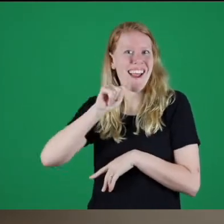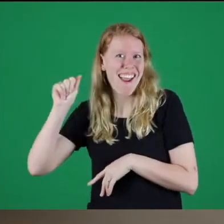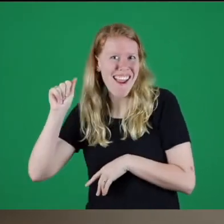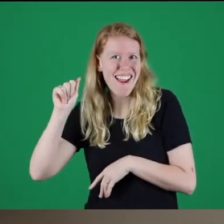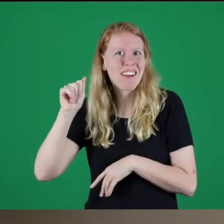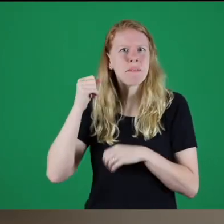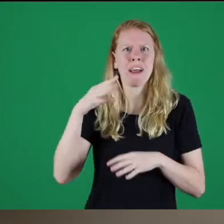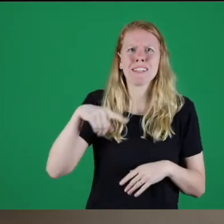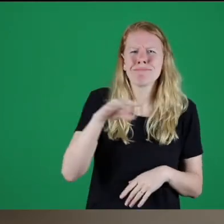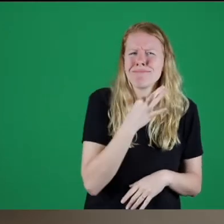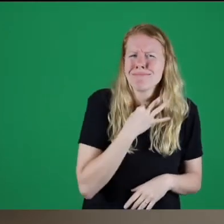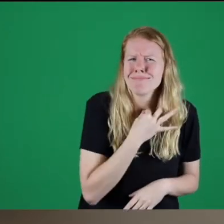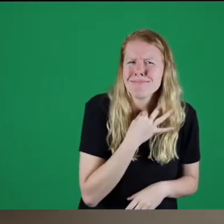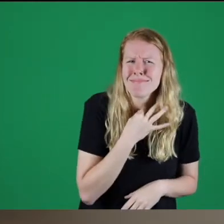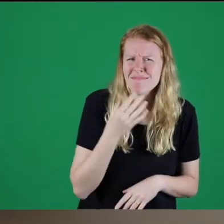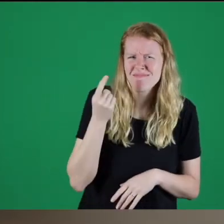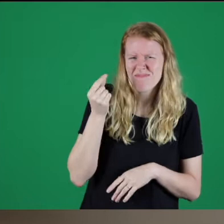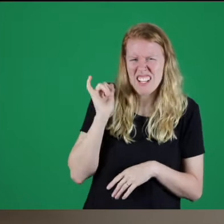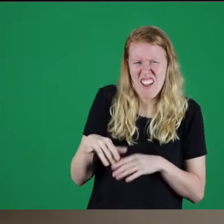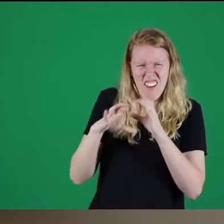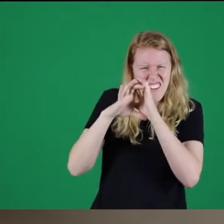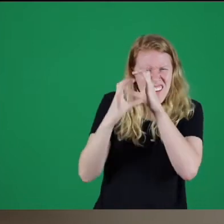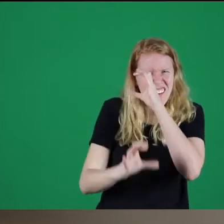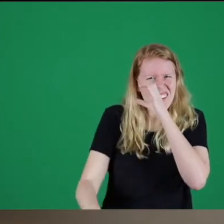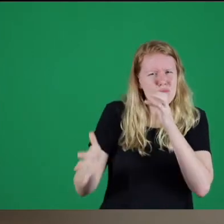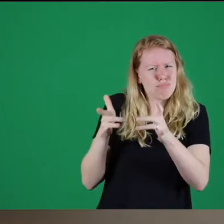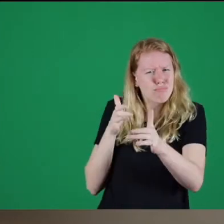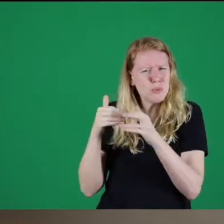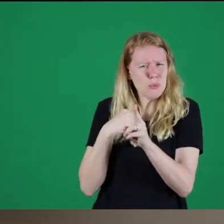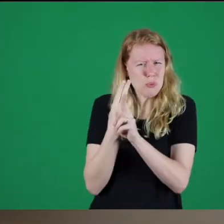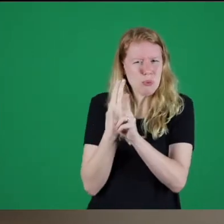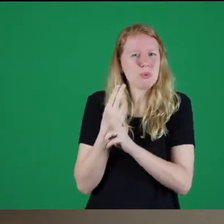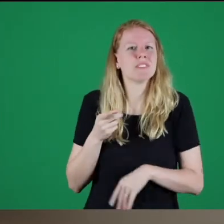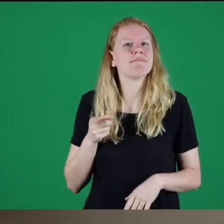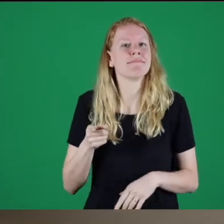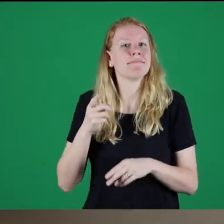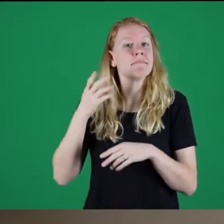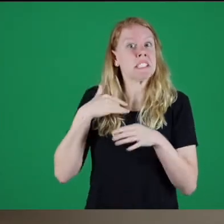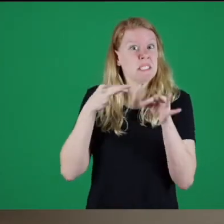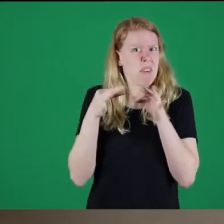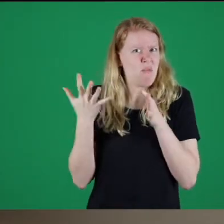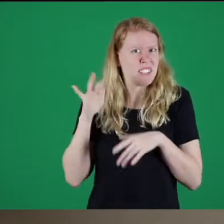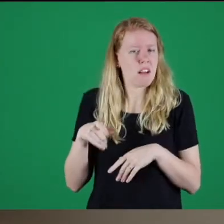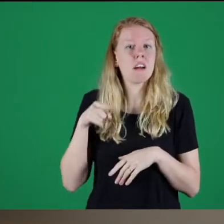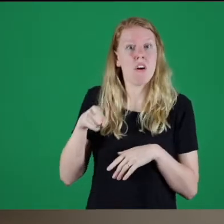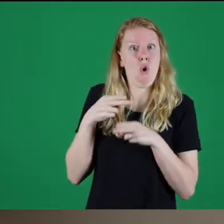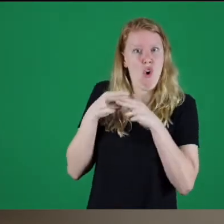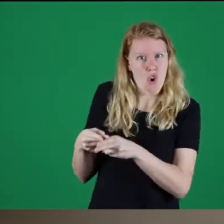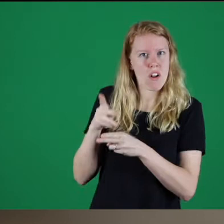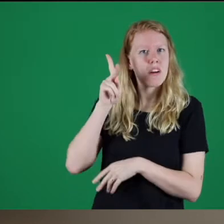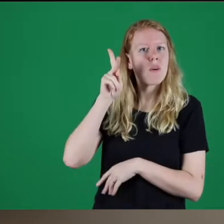I'm playing. So let me describe the instrument, and then we'll move on. Now, the instrument, the name of the instrument, it is called